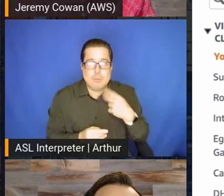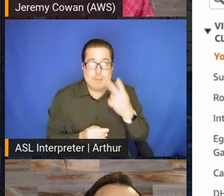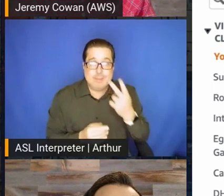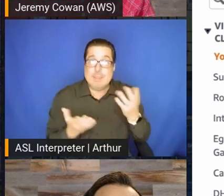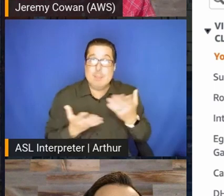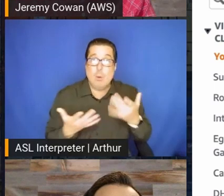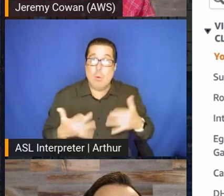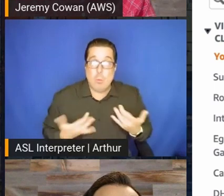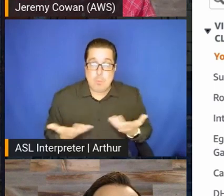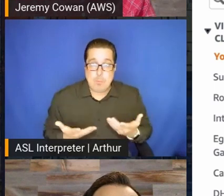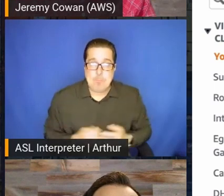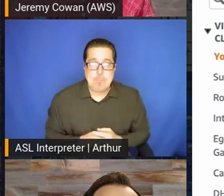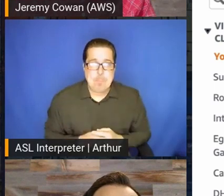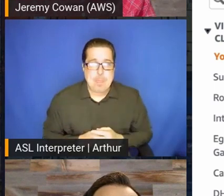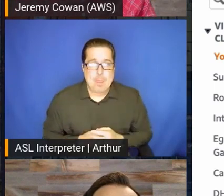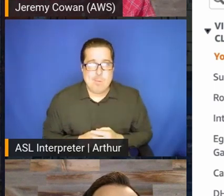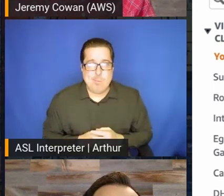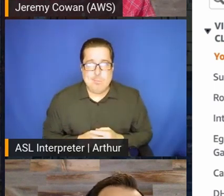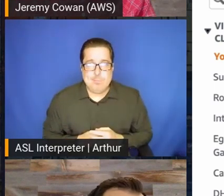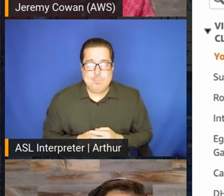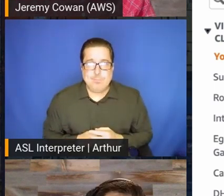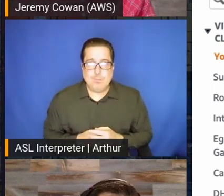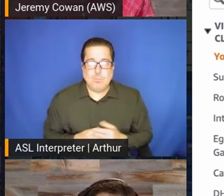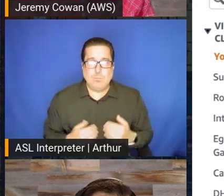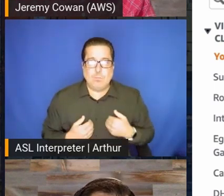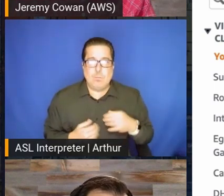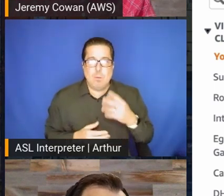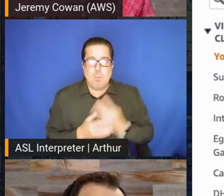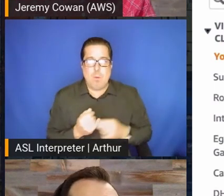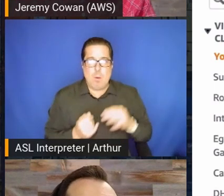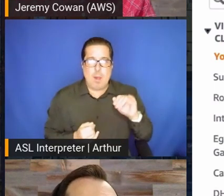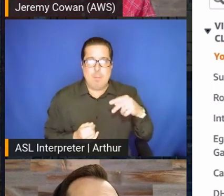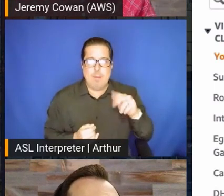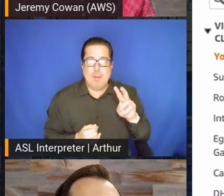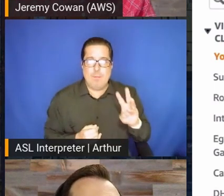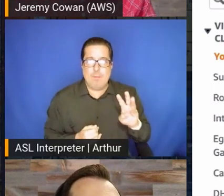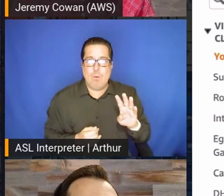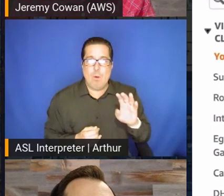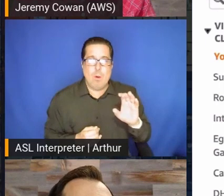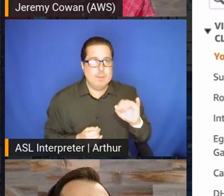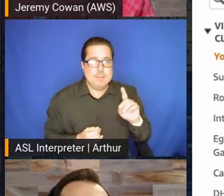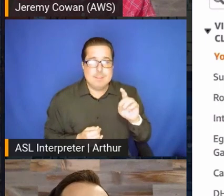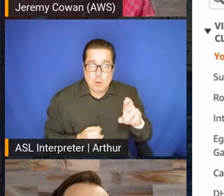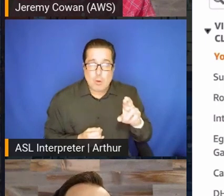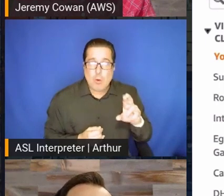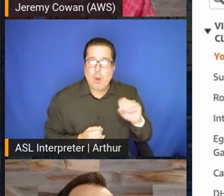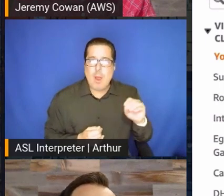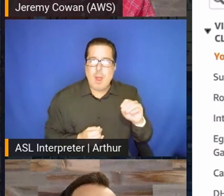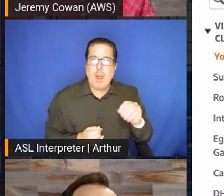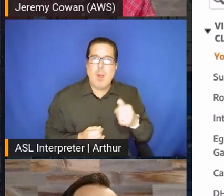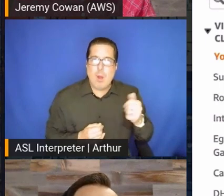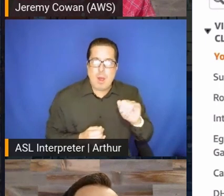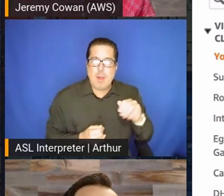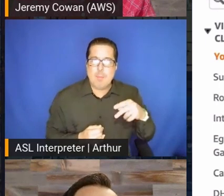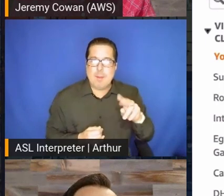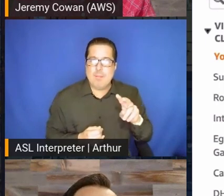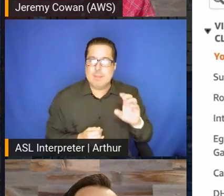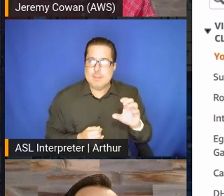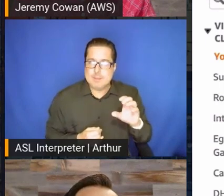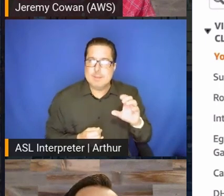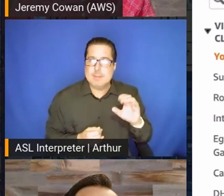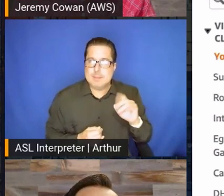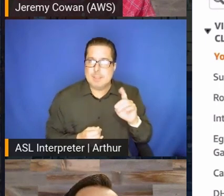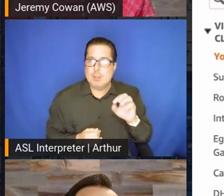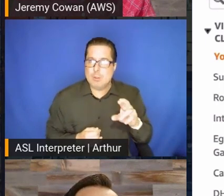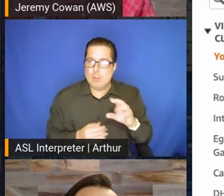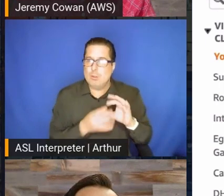is it has both IPv4 CIDR and as well as IPv6 CIDR that is